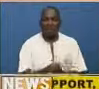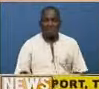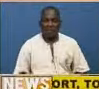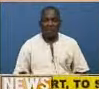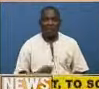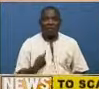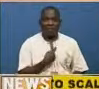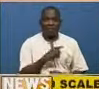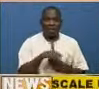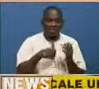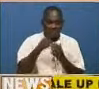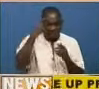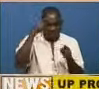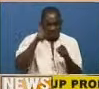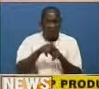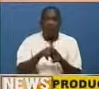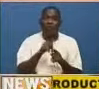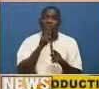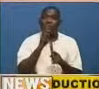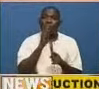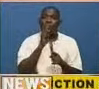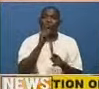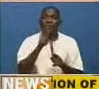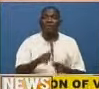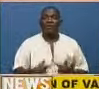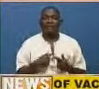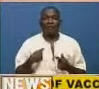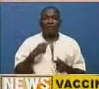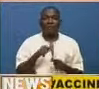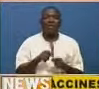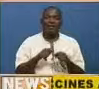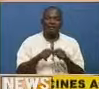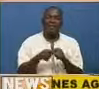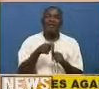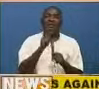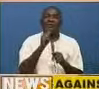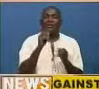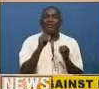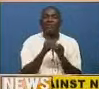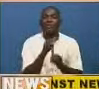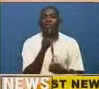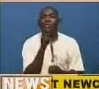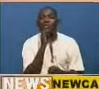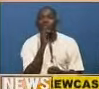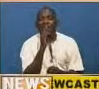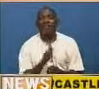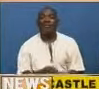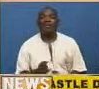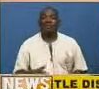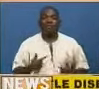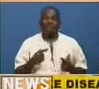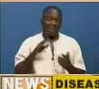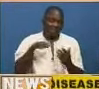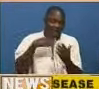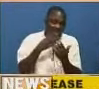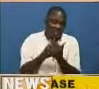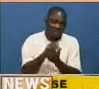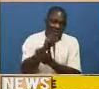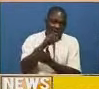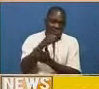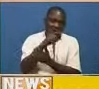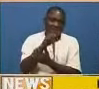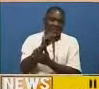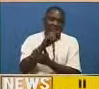would agree that water is life, so every day we need to do our best to ensure that we work in line to achieving